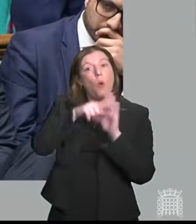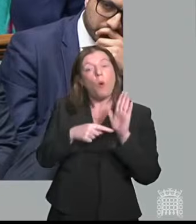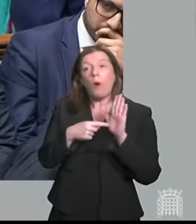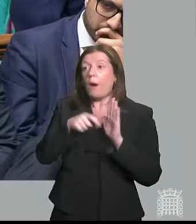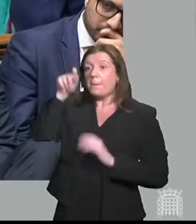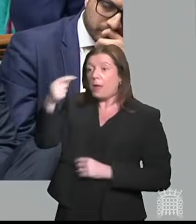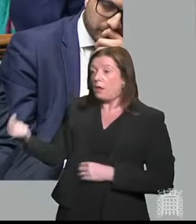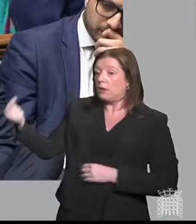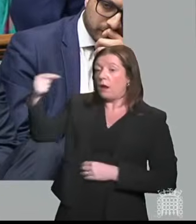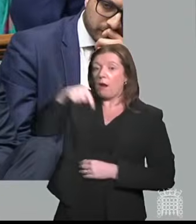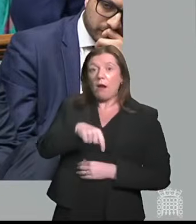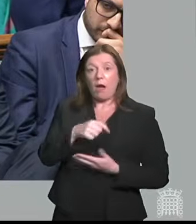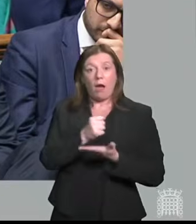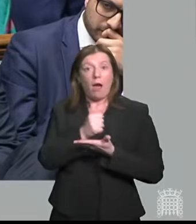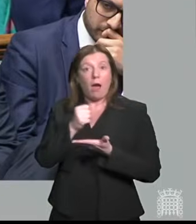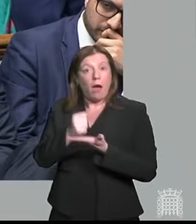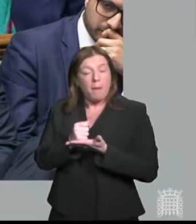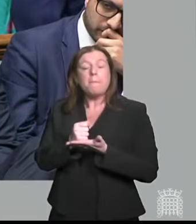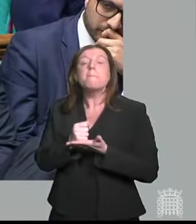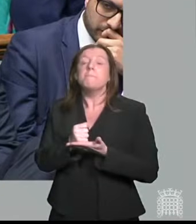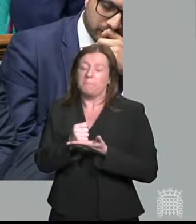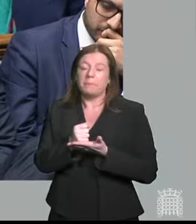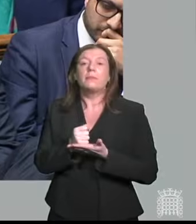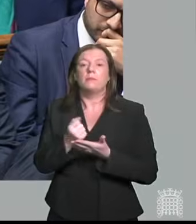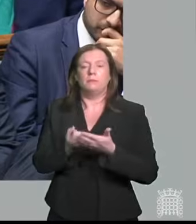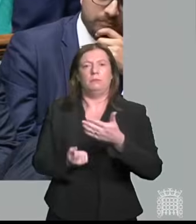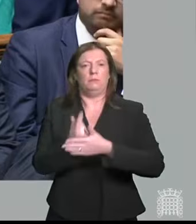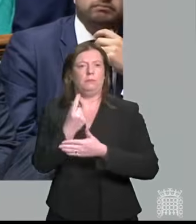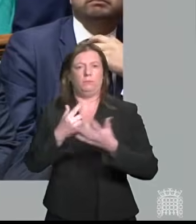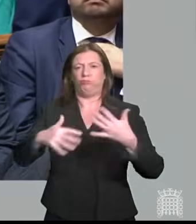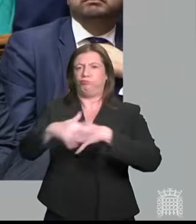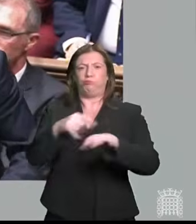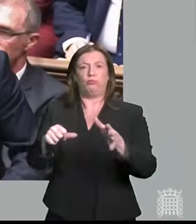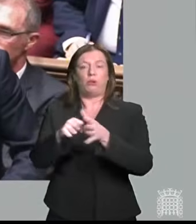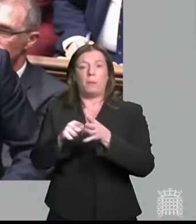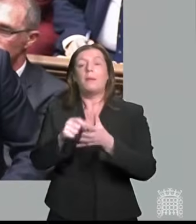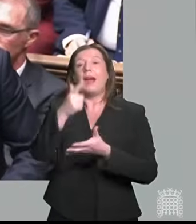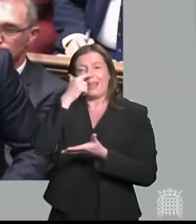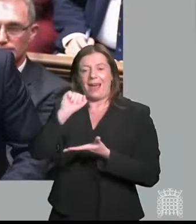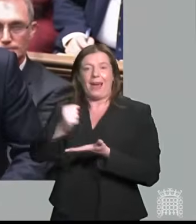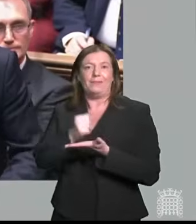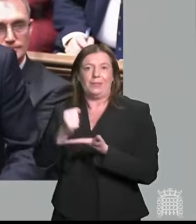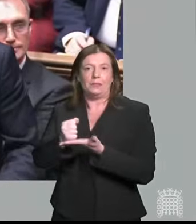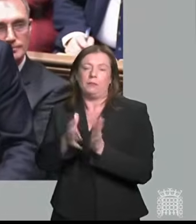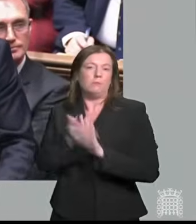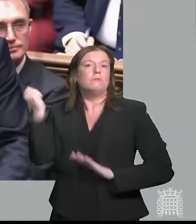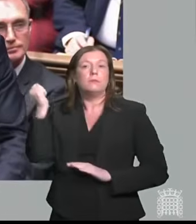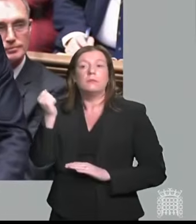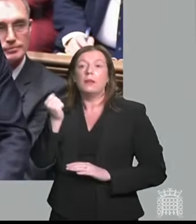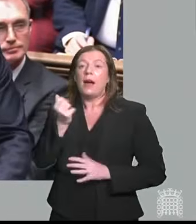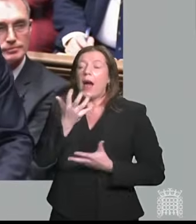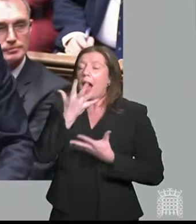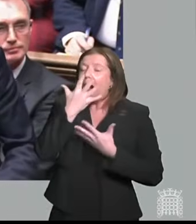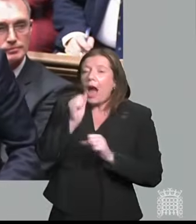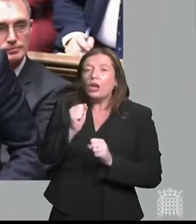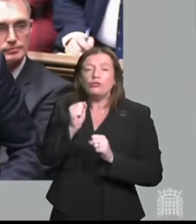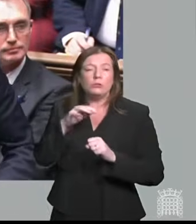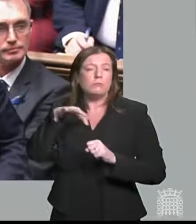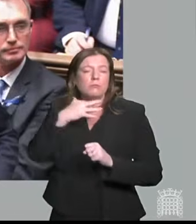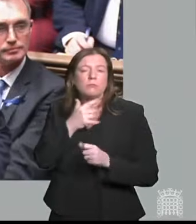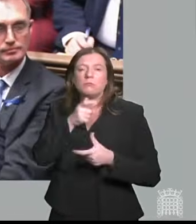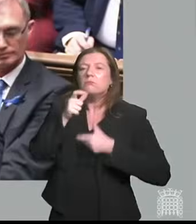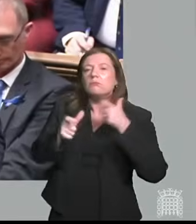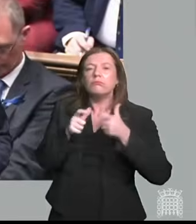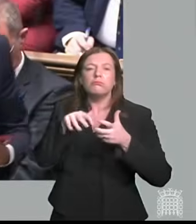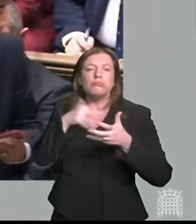presence in the UK if it is not conducive to the public good. Mr. Speaker, we will not tolerate this hatred, not in our country, not